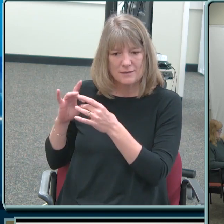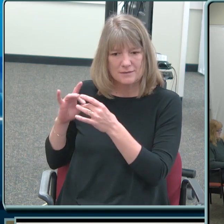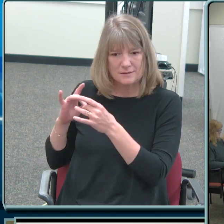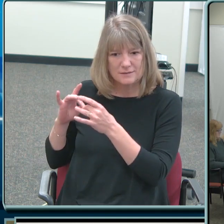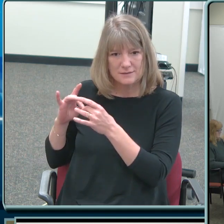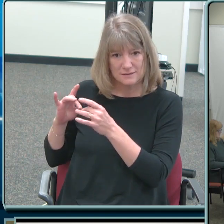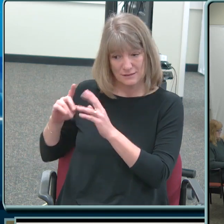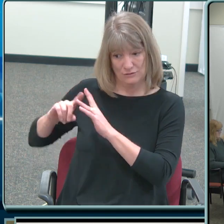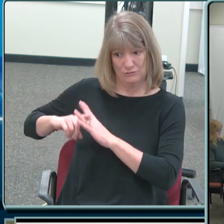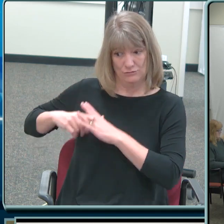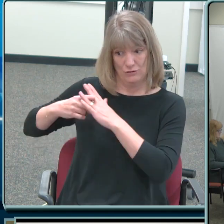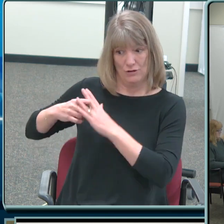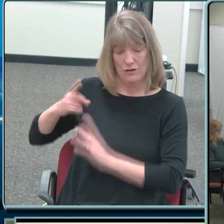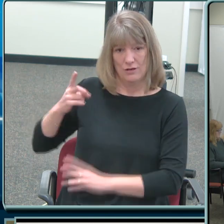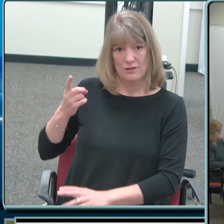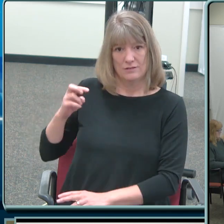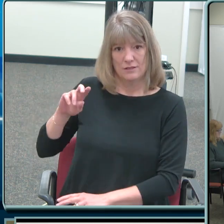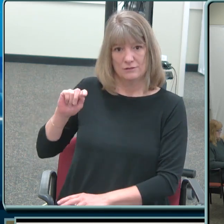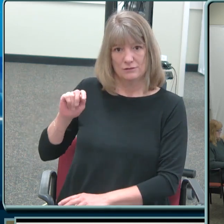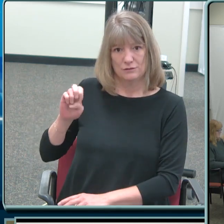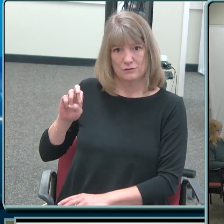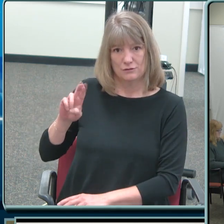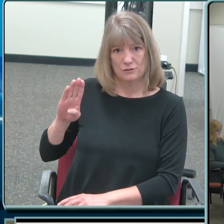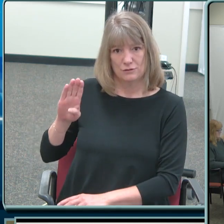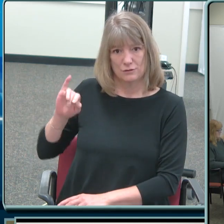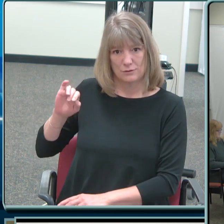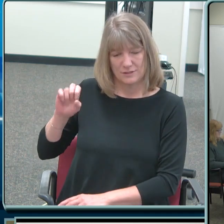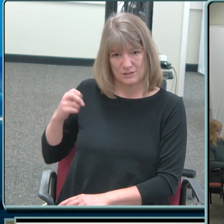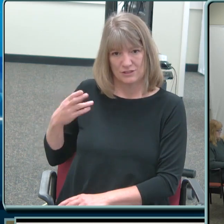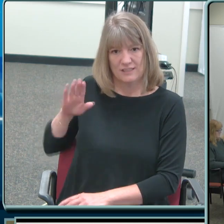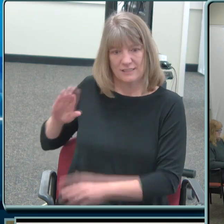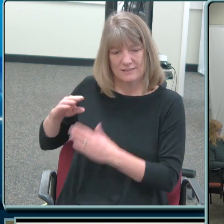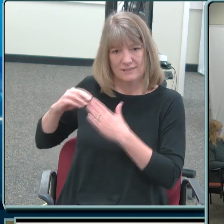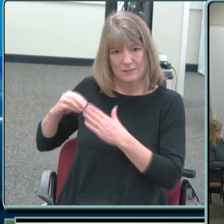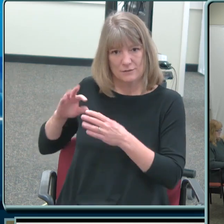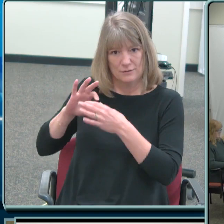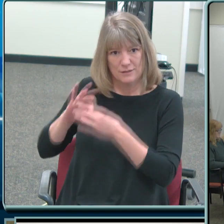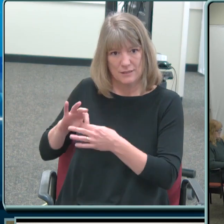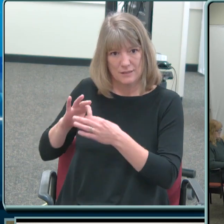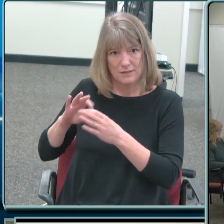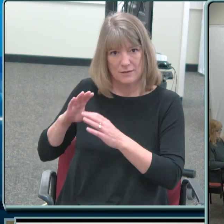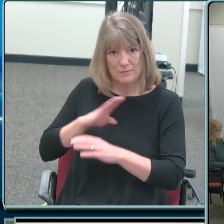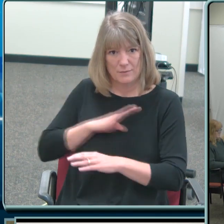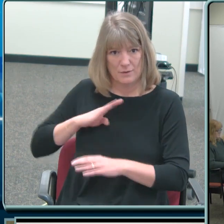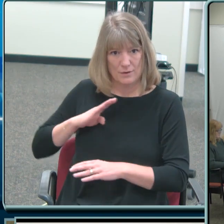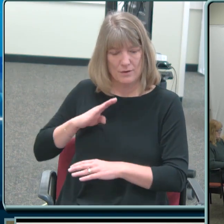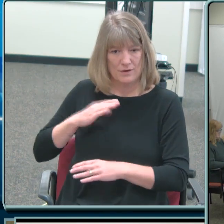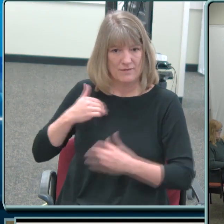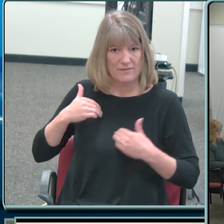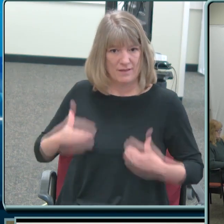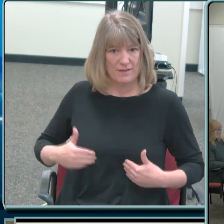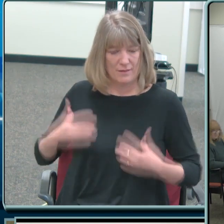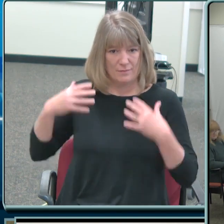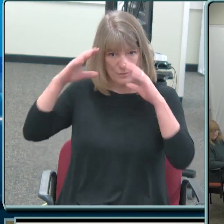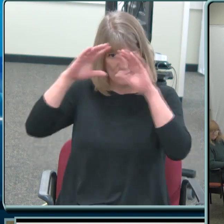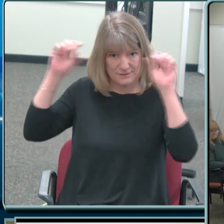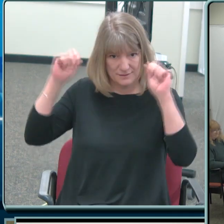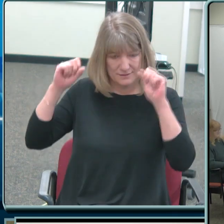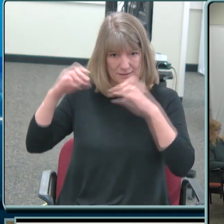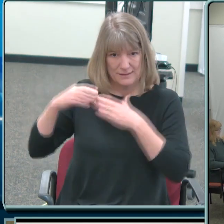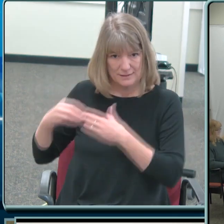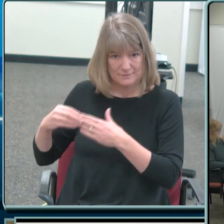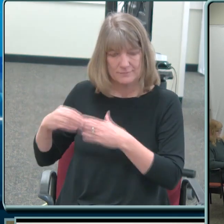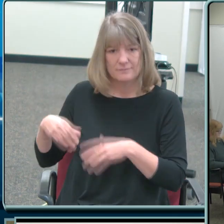off with Dr. Chervish's service for his leadership on our Board of Health as Board of Health President. I